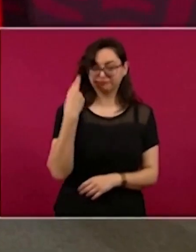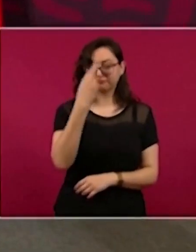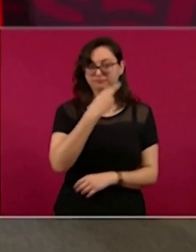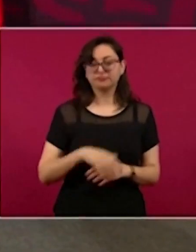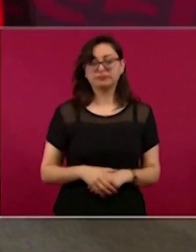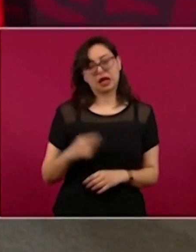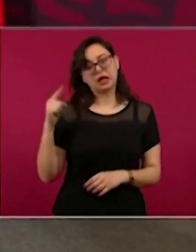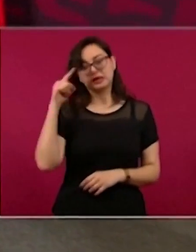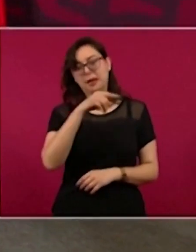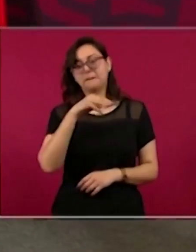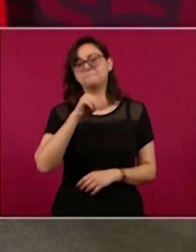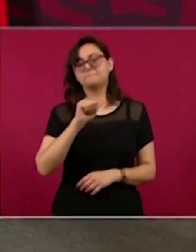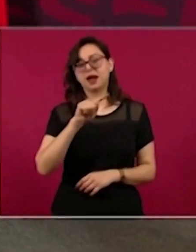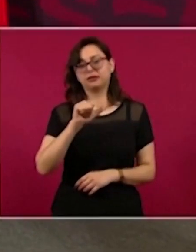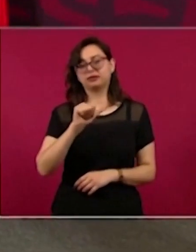fue en Matamoros.